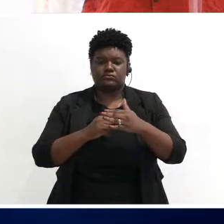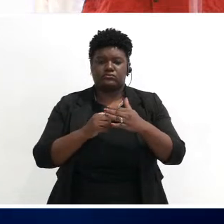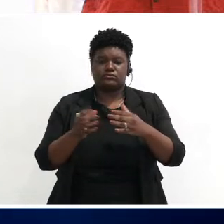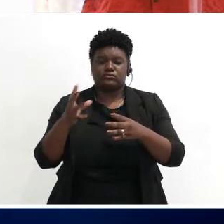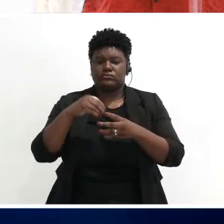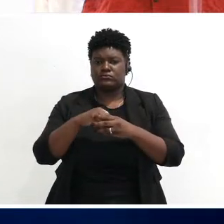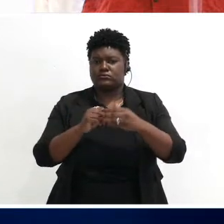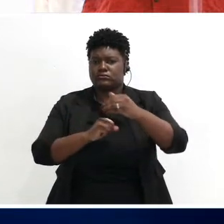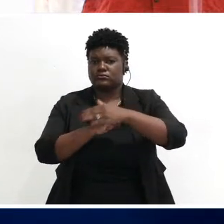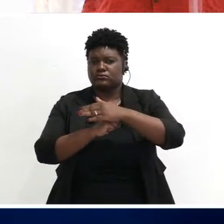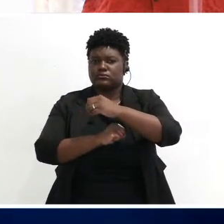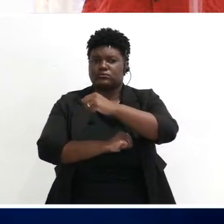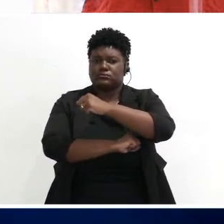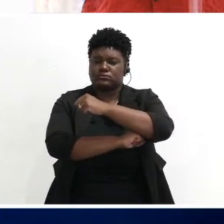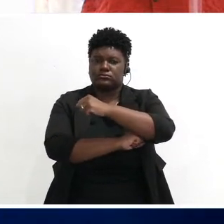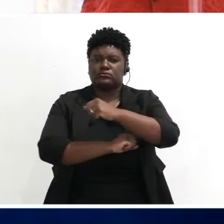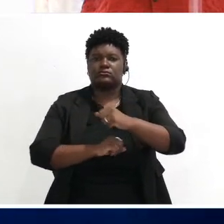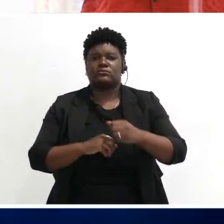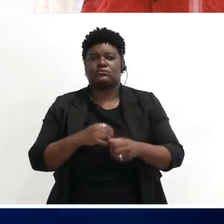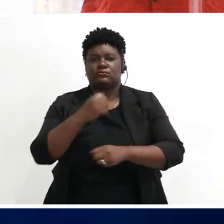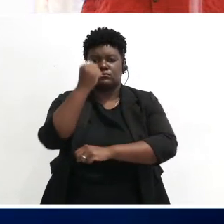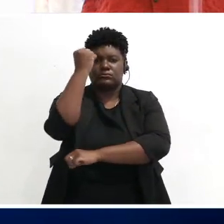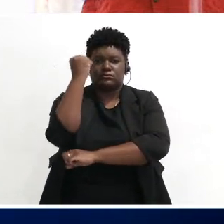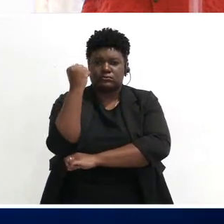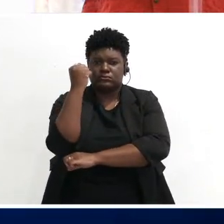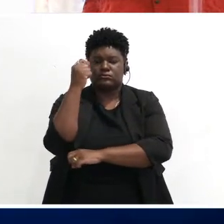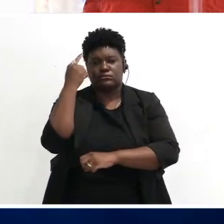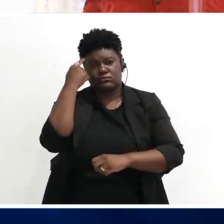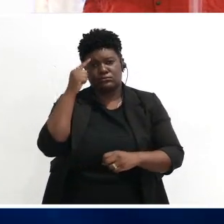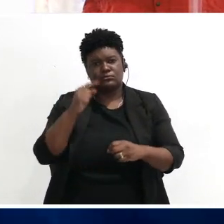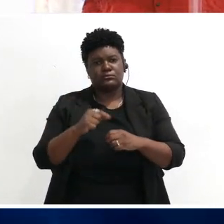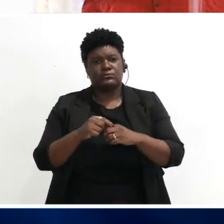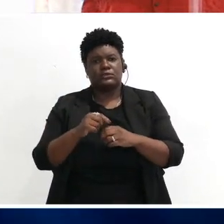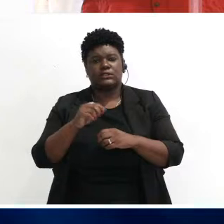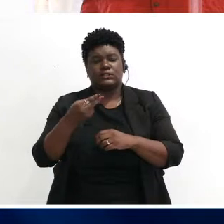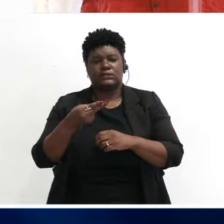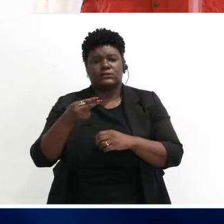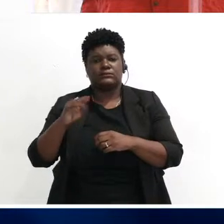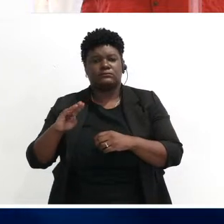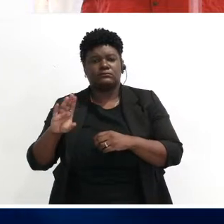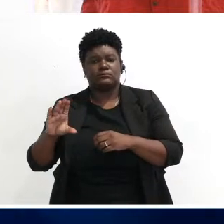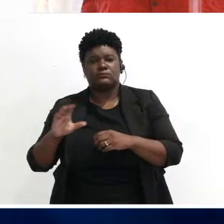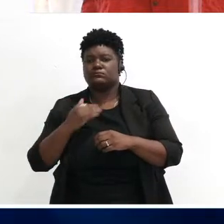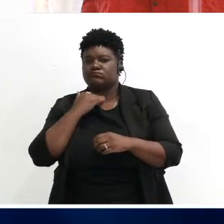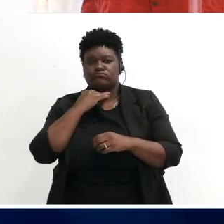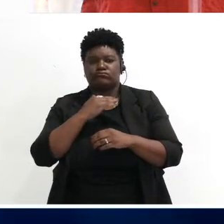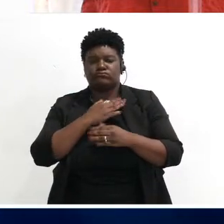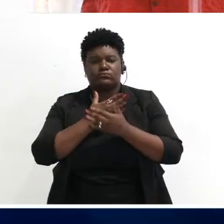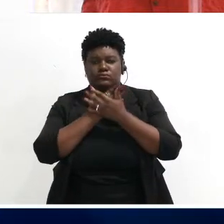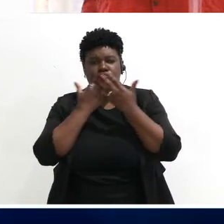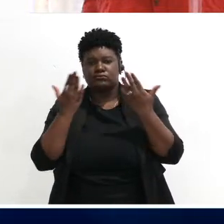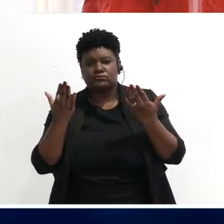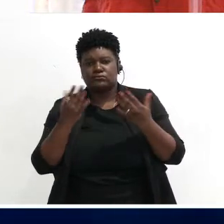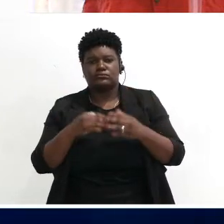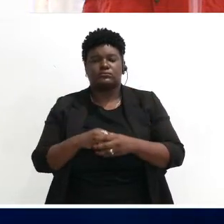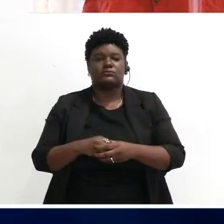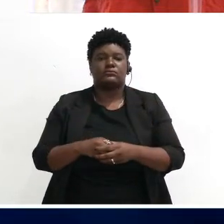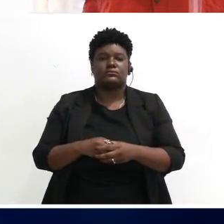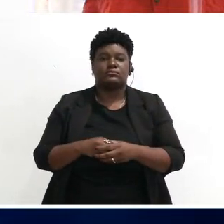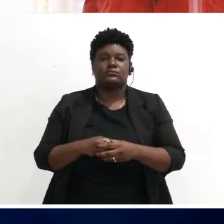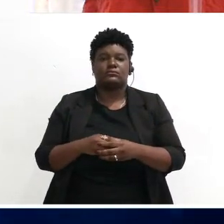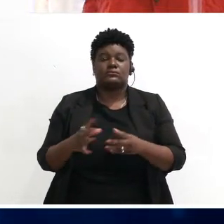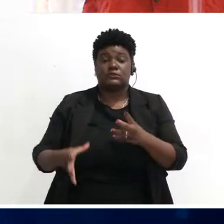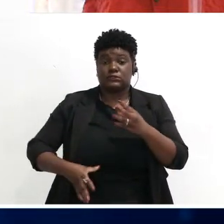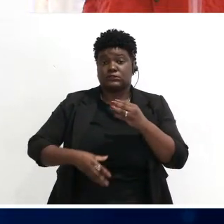A, B, or C. And then in D, you attach the active or functional chips to that interposer